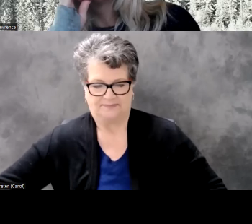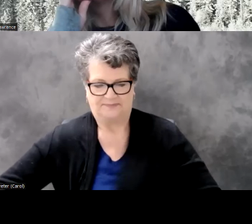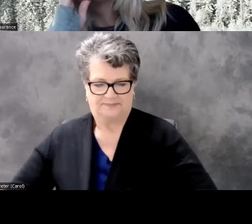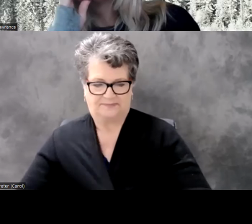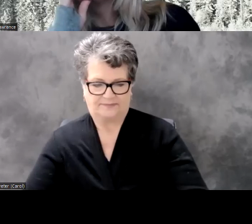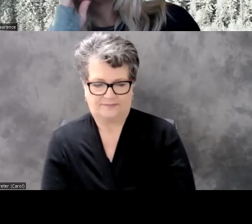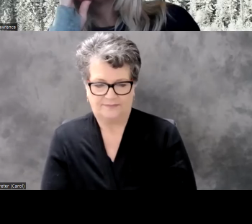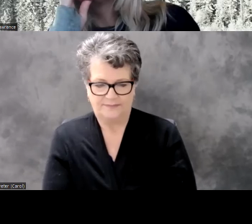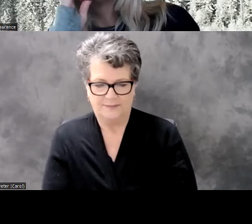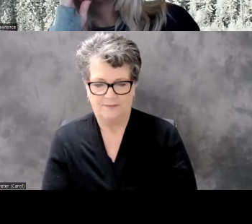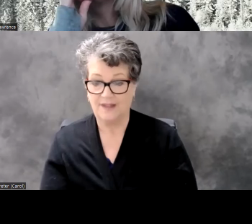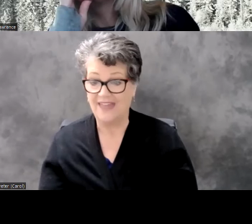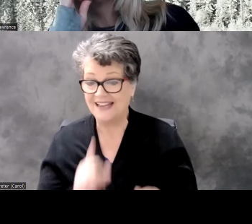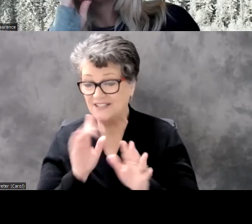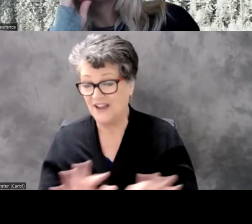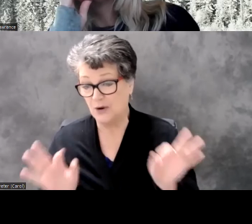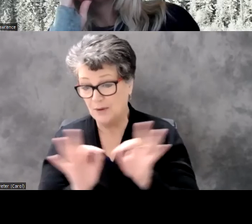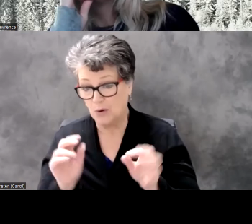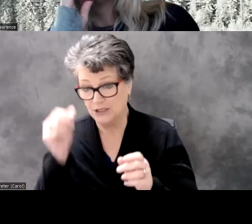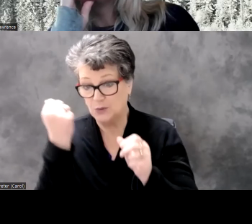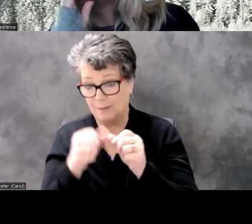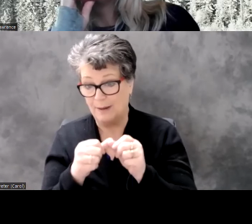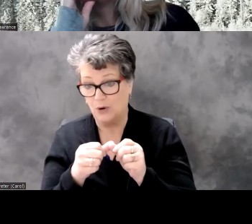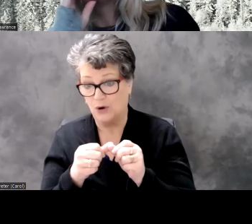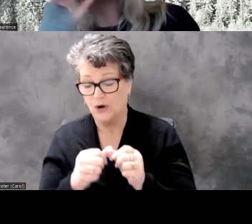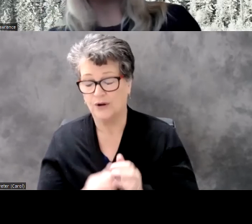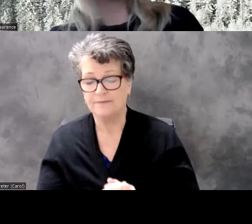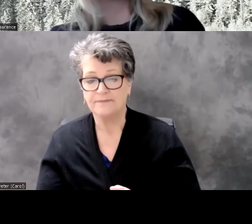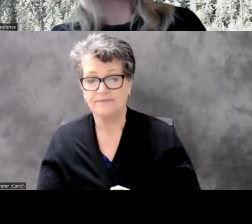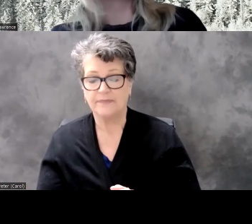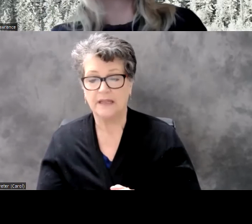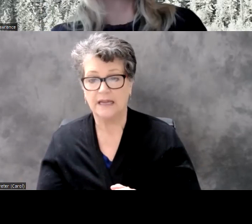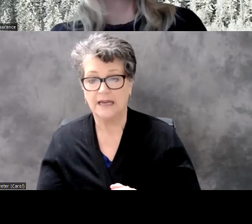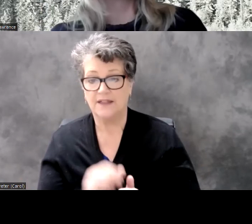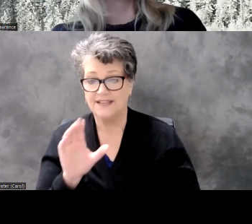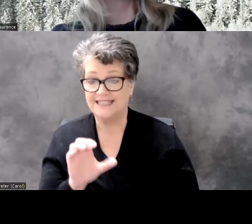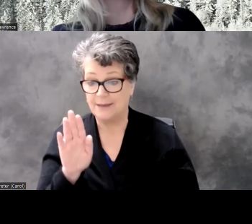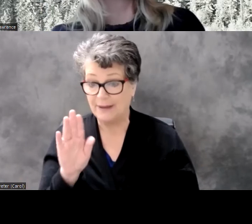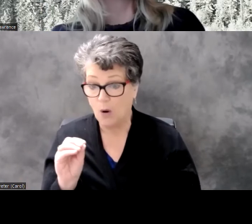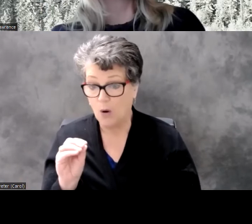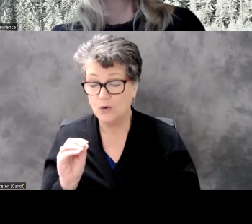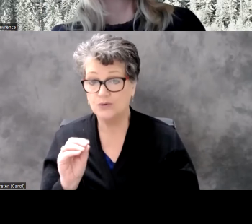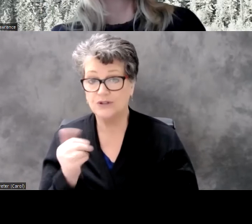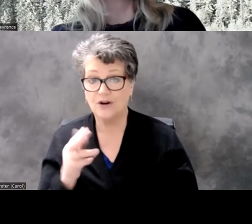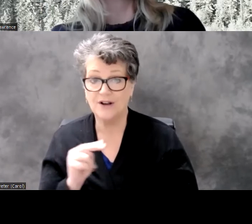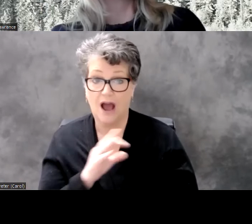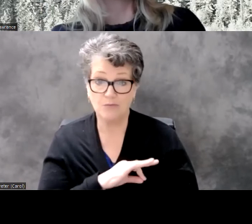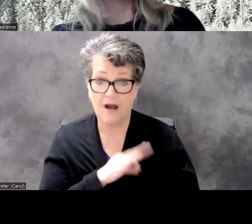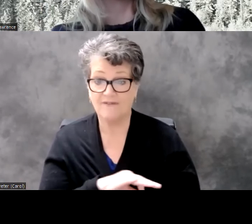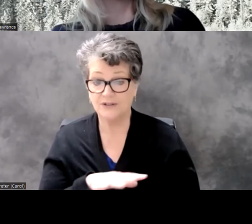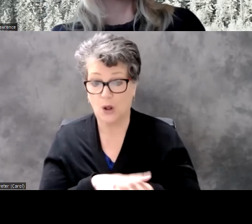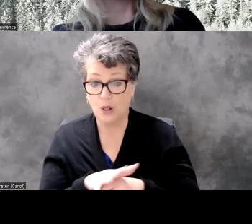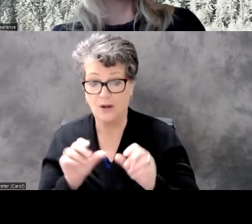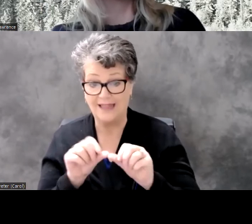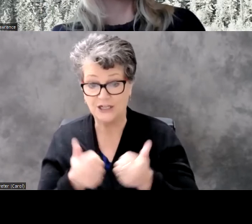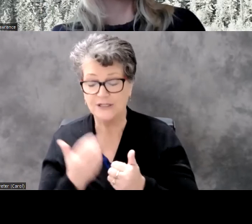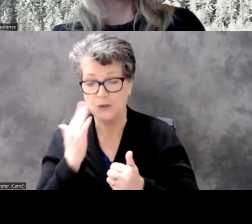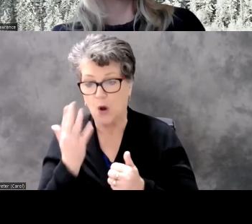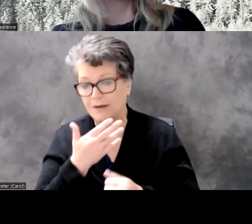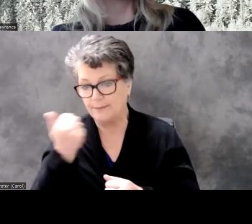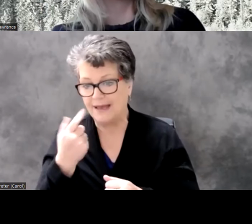I think it's super important to remember that the CBOs or nonprofits or local agencies know what's best for